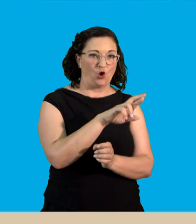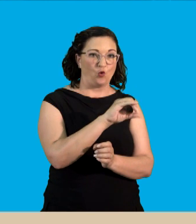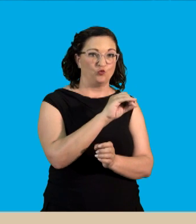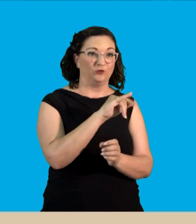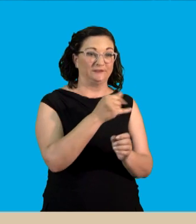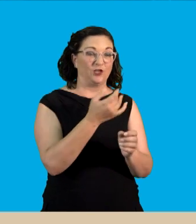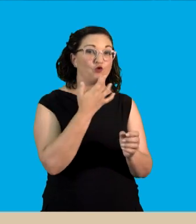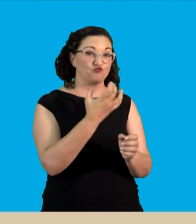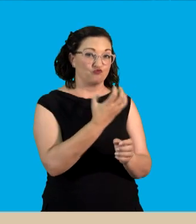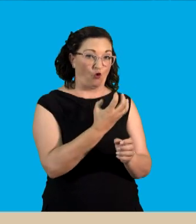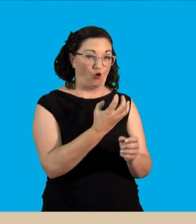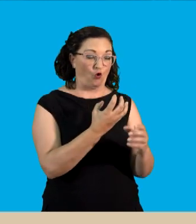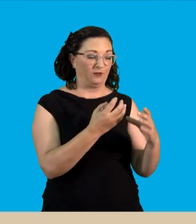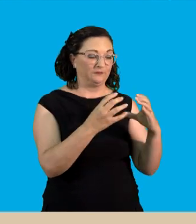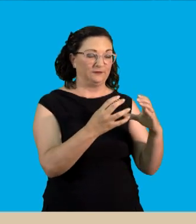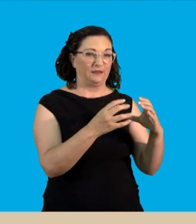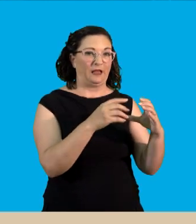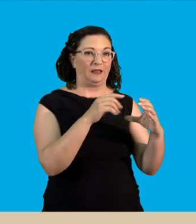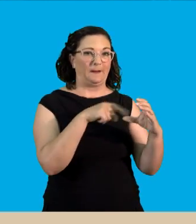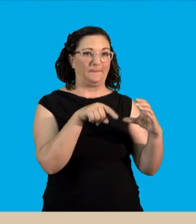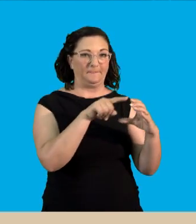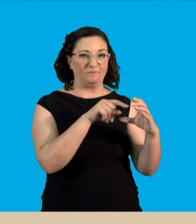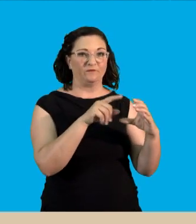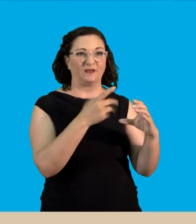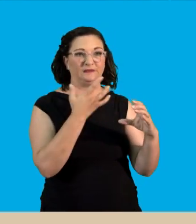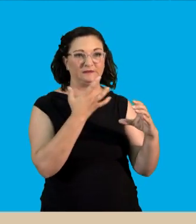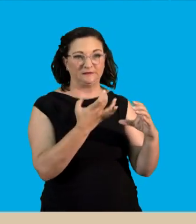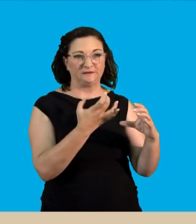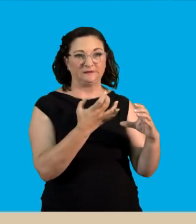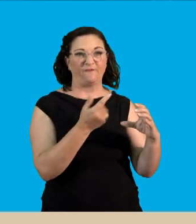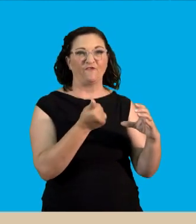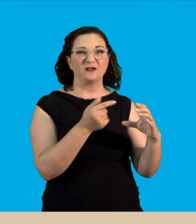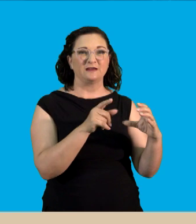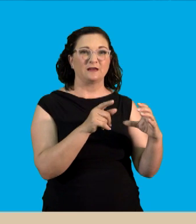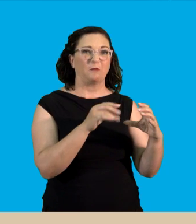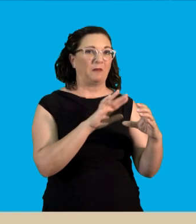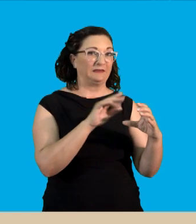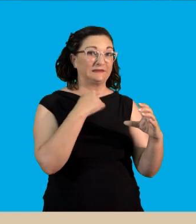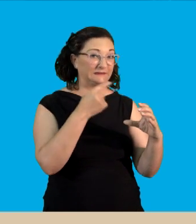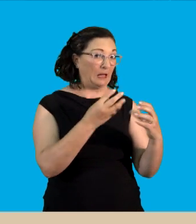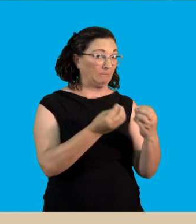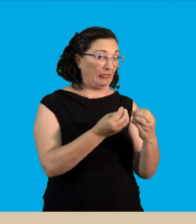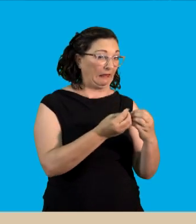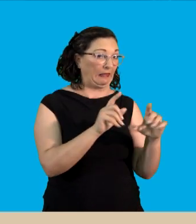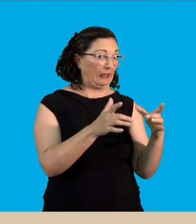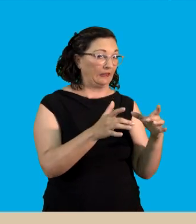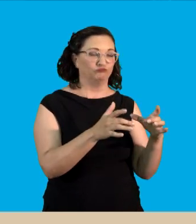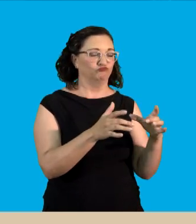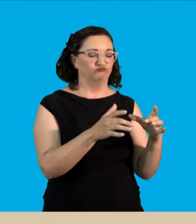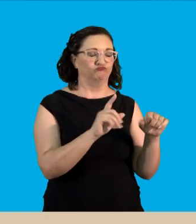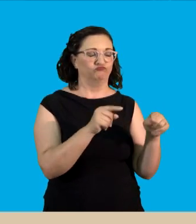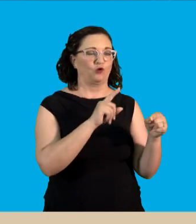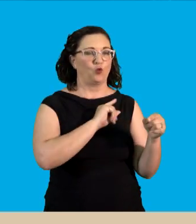are rocky, they have those small materials that are from terrestrial planets, but we cannot refer them